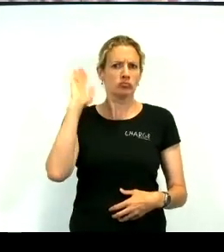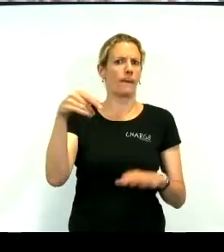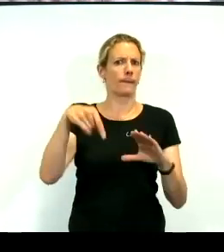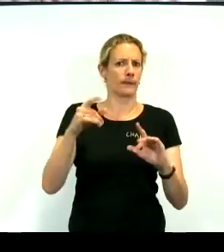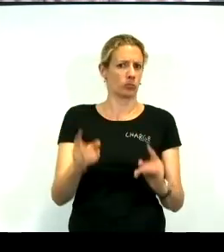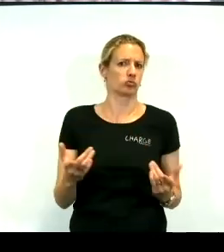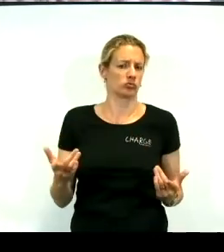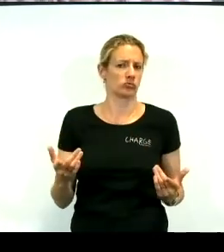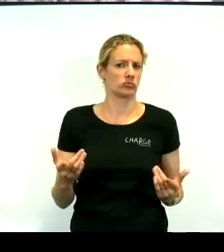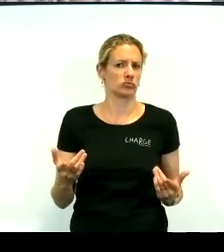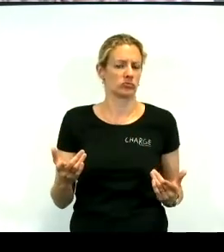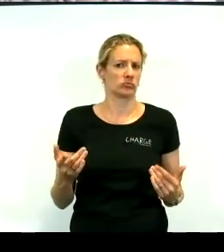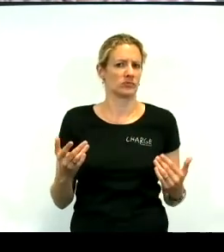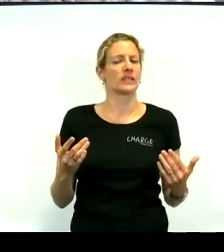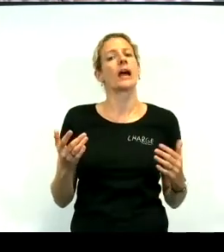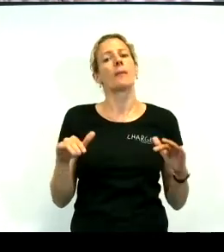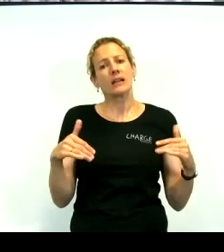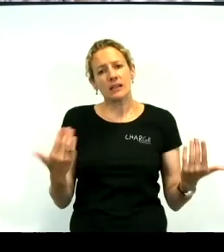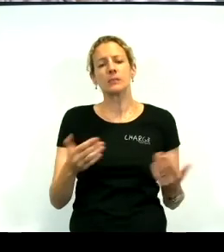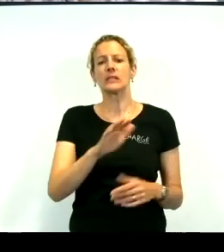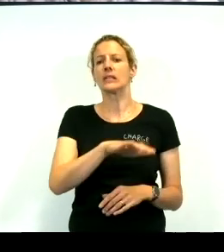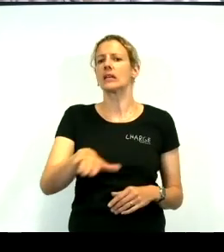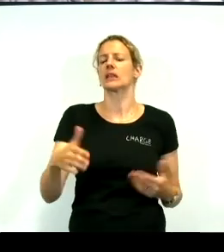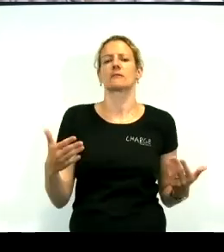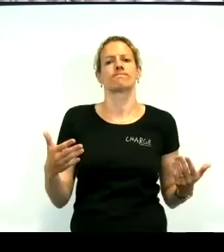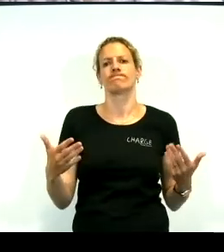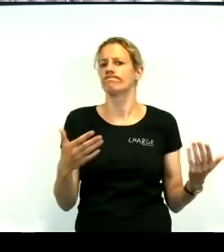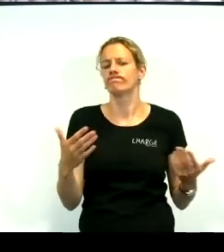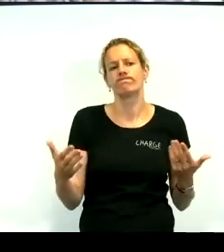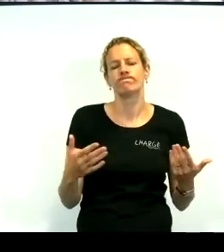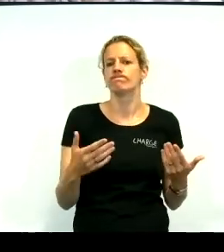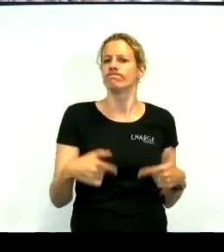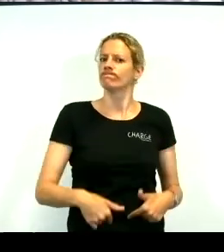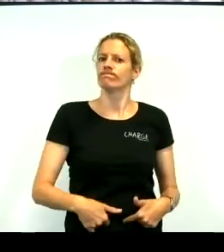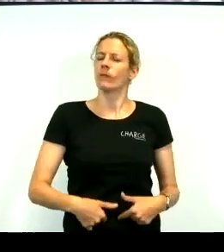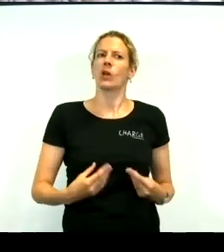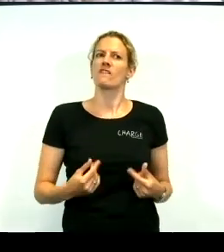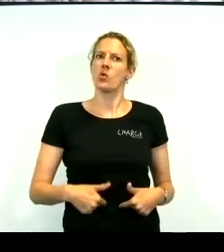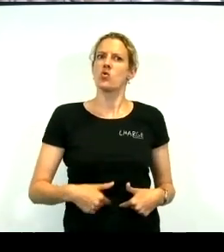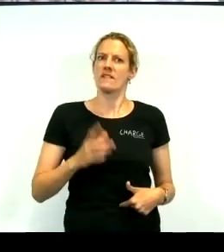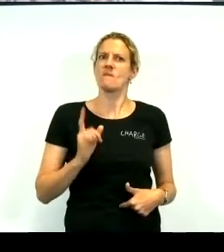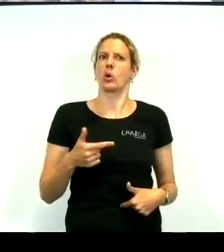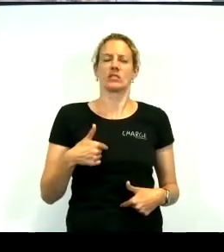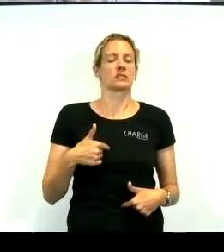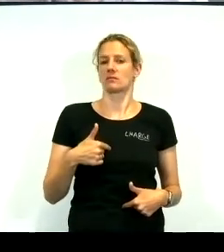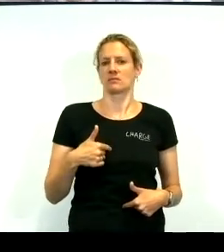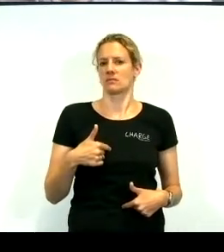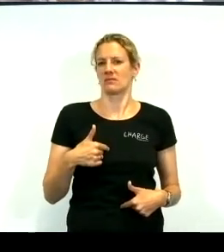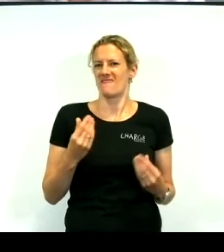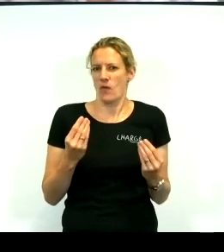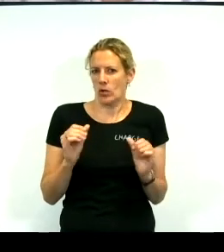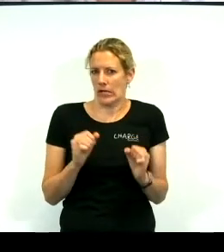for some youngsters, that feedback mechanism is so poor that they're not aware that they need